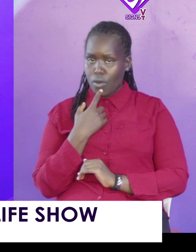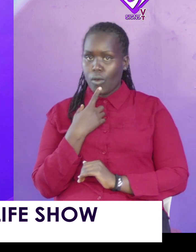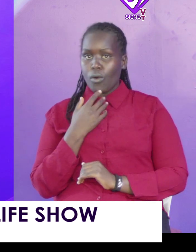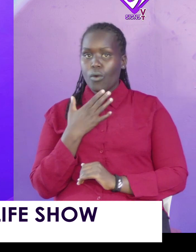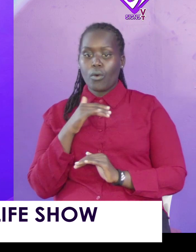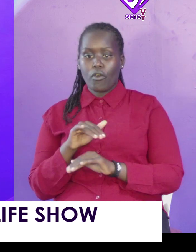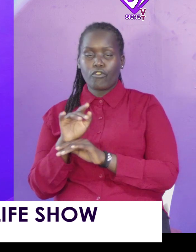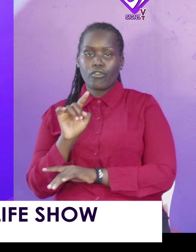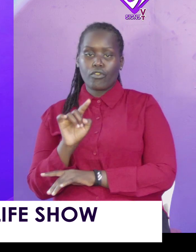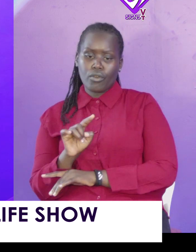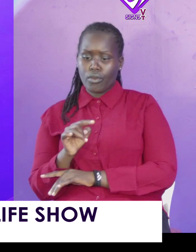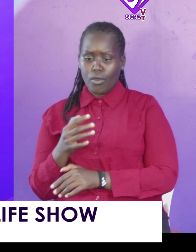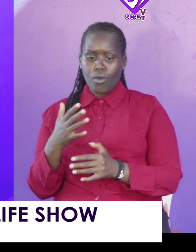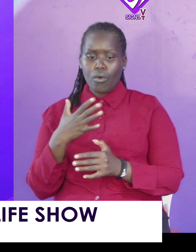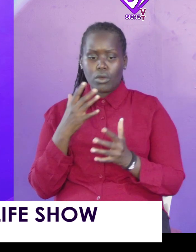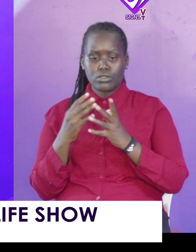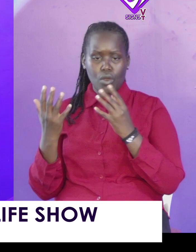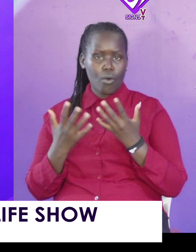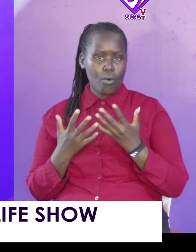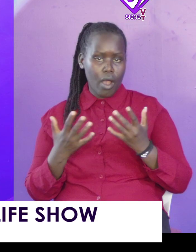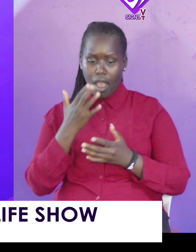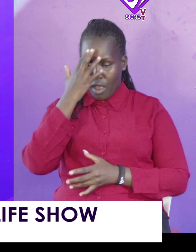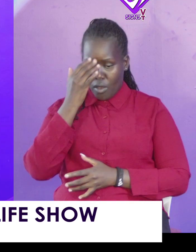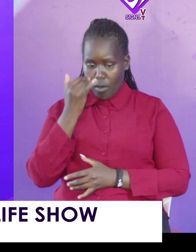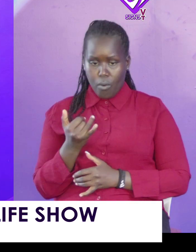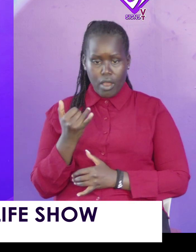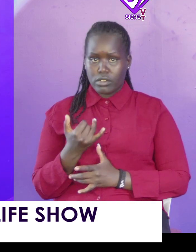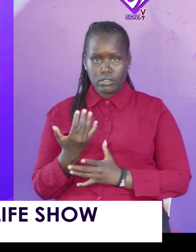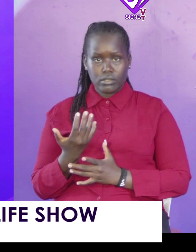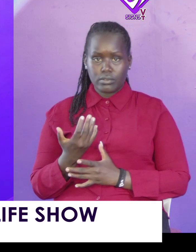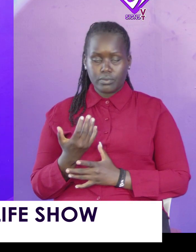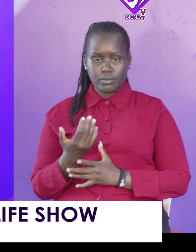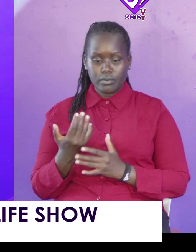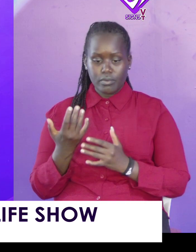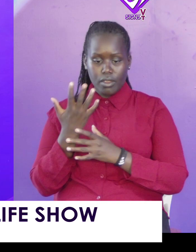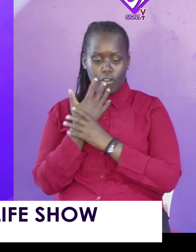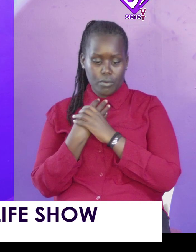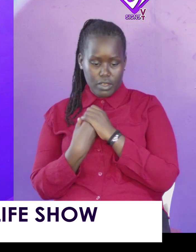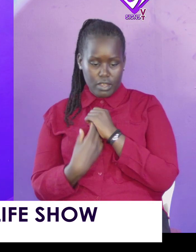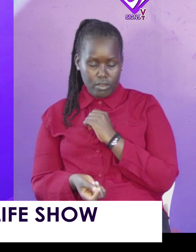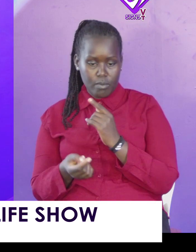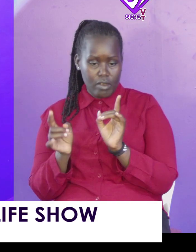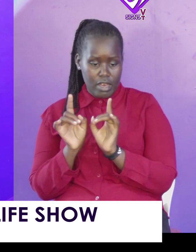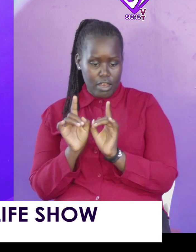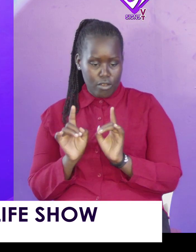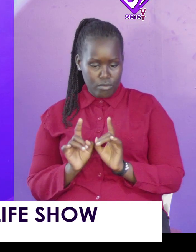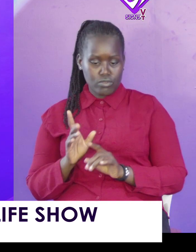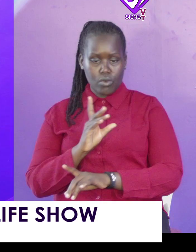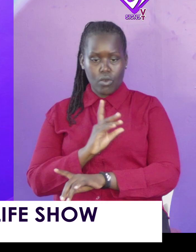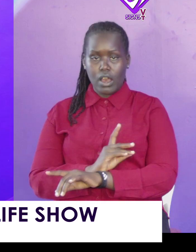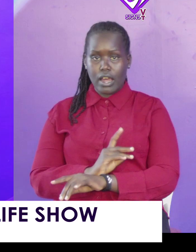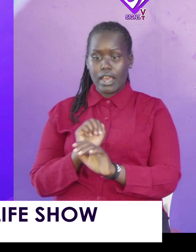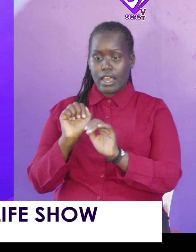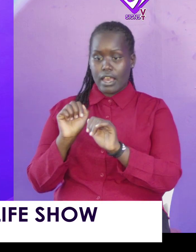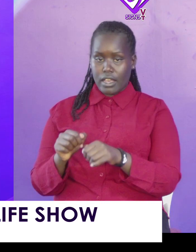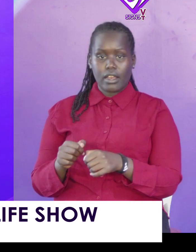you. Why do you want to go? Why do you despair? Even a day can be